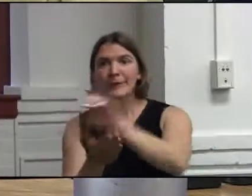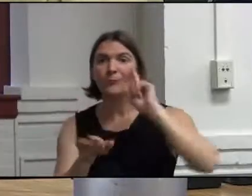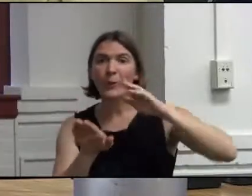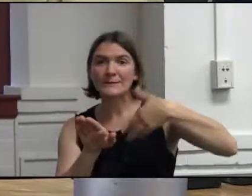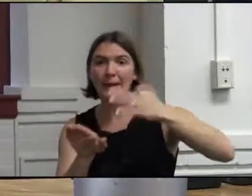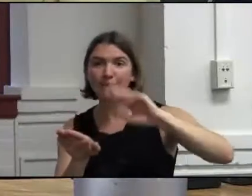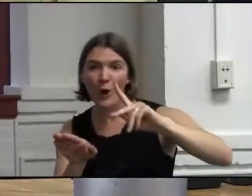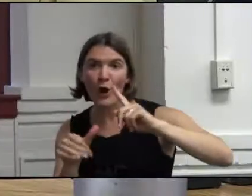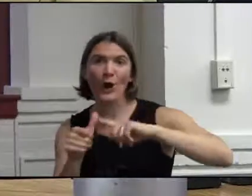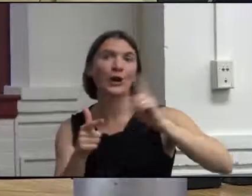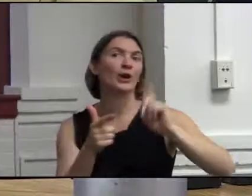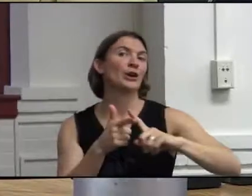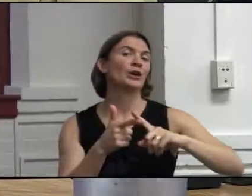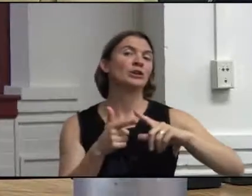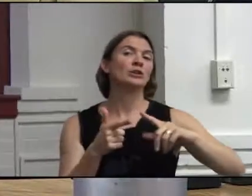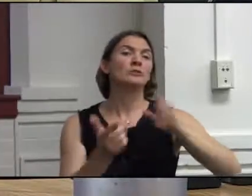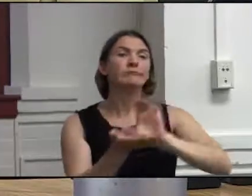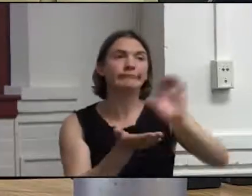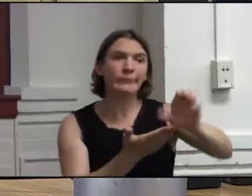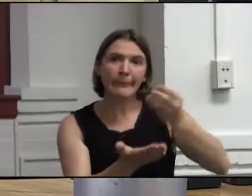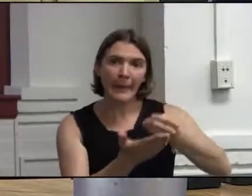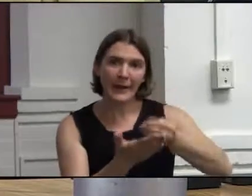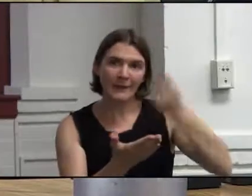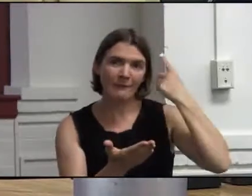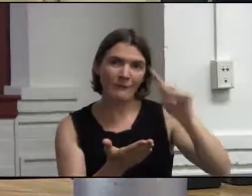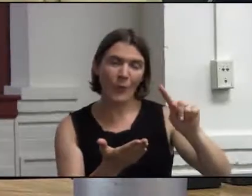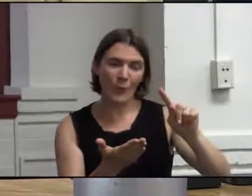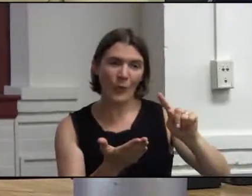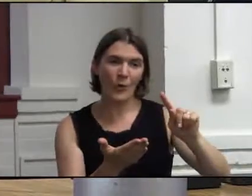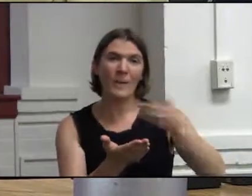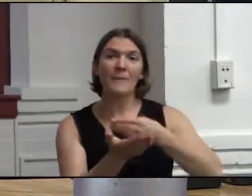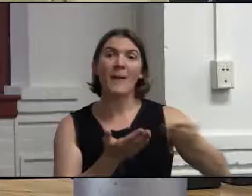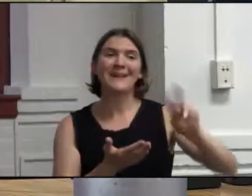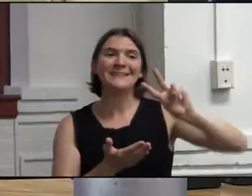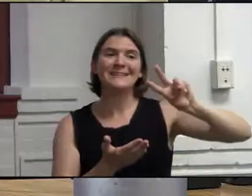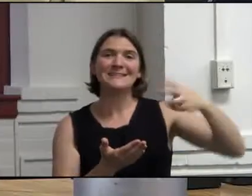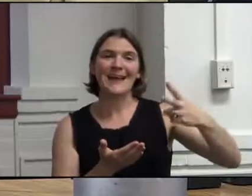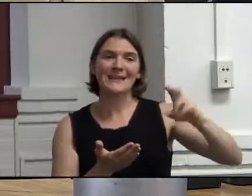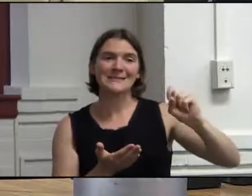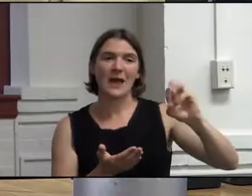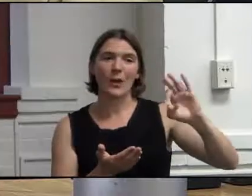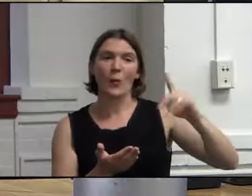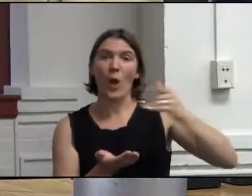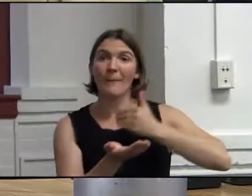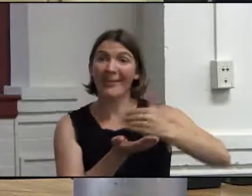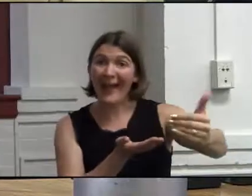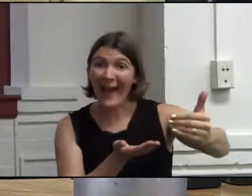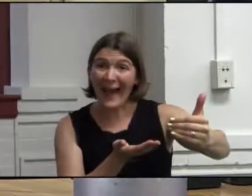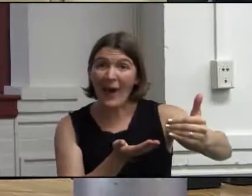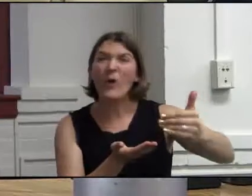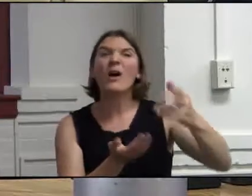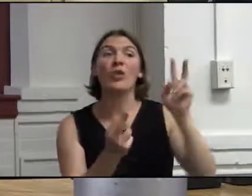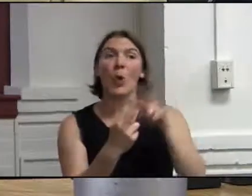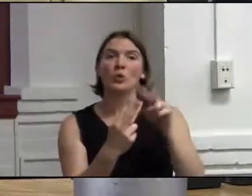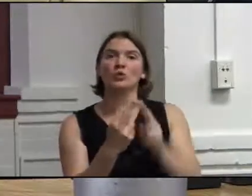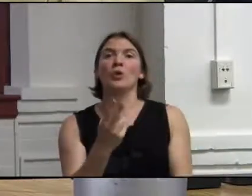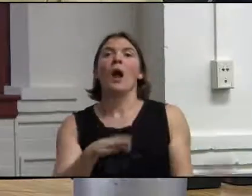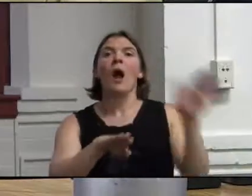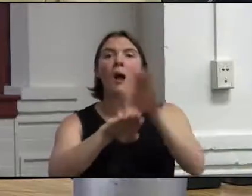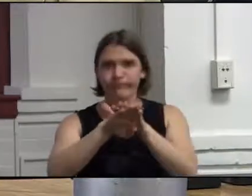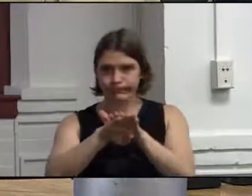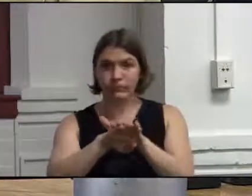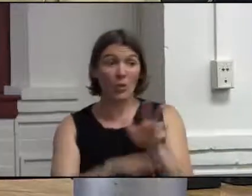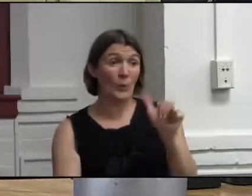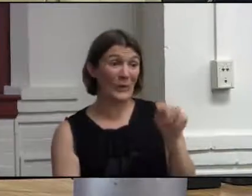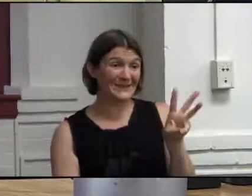skate park and also funding for the purchase of the second sidewalk plow. And those two pieces are what